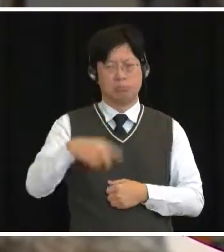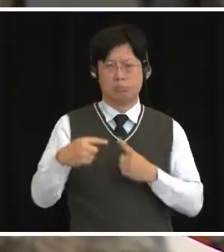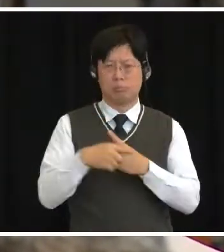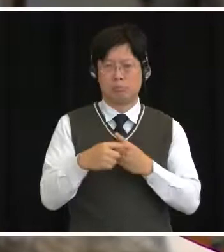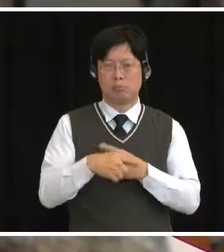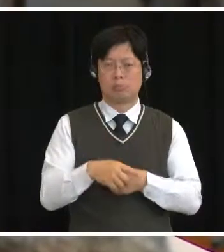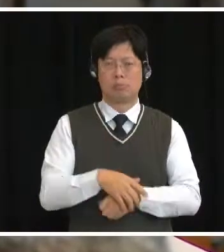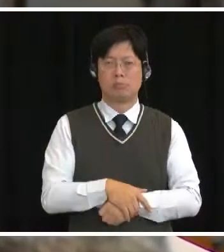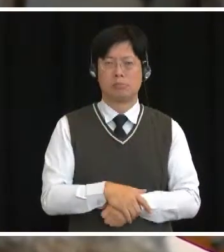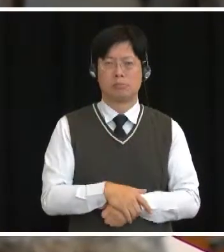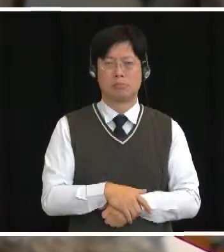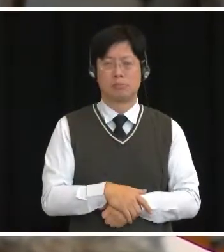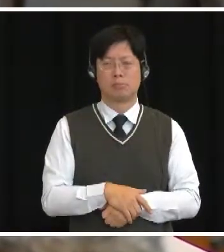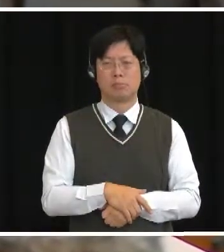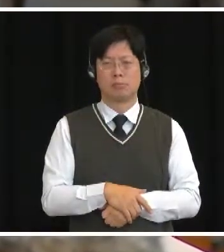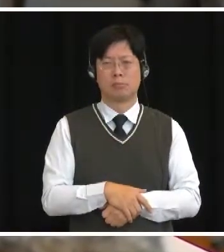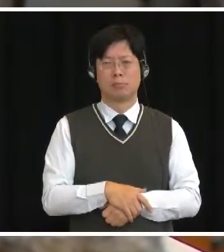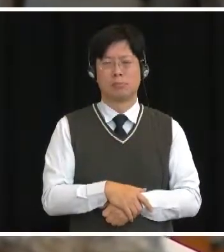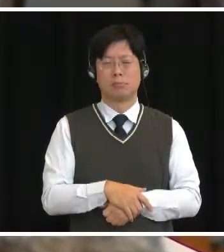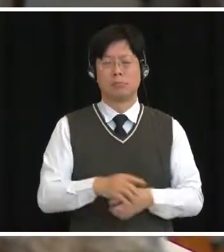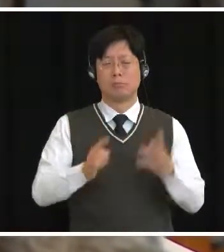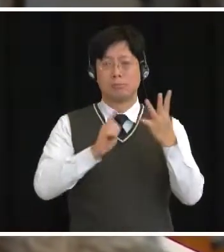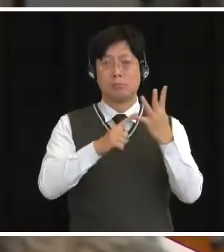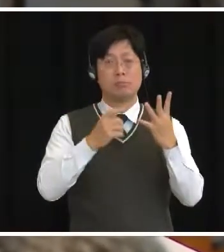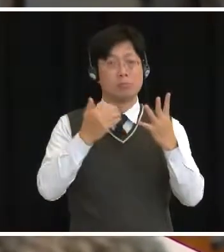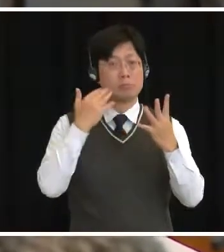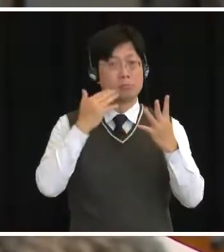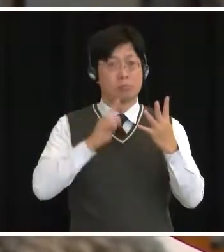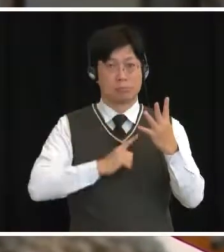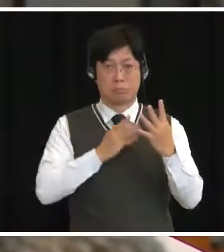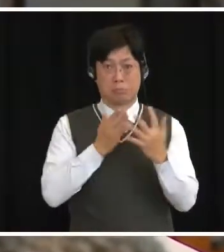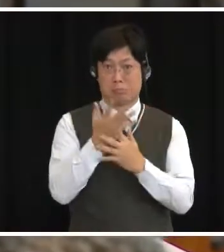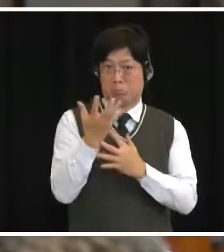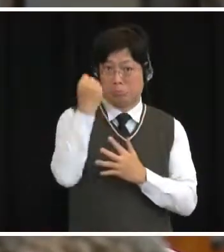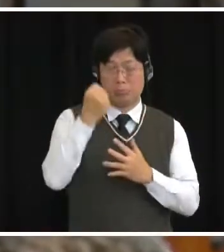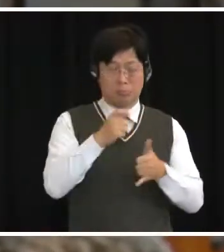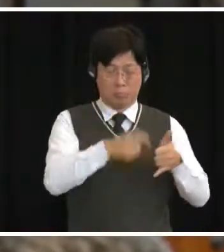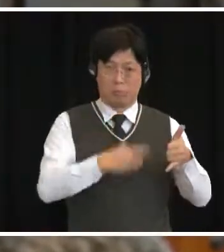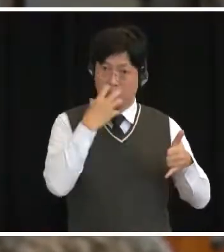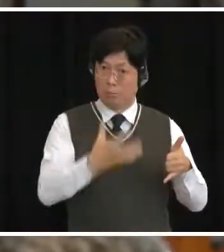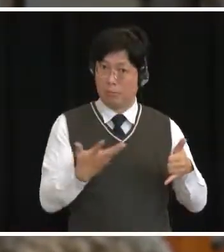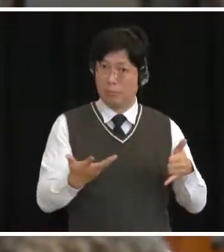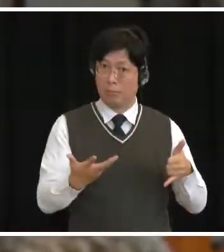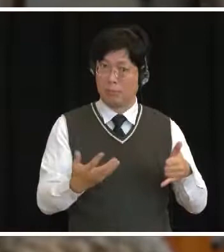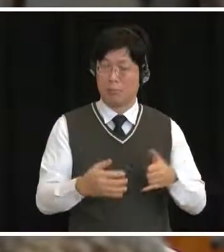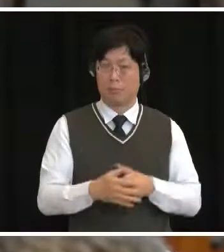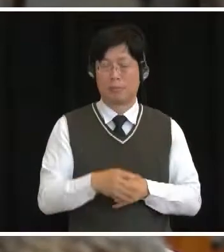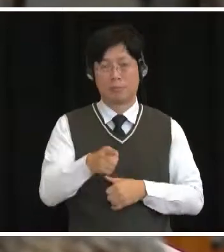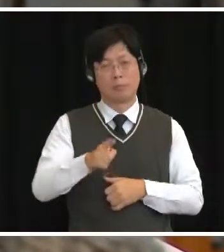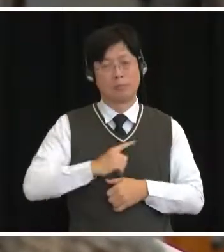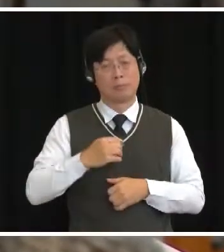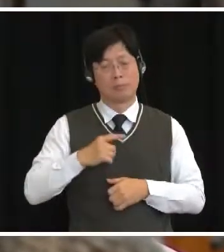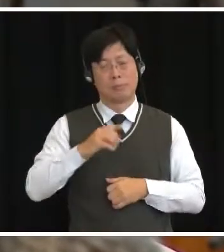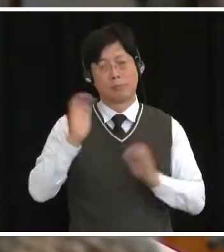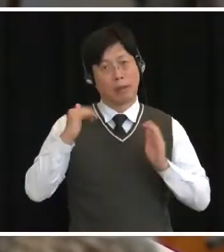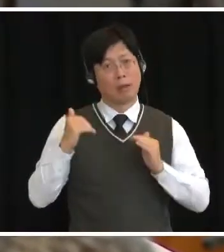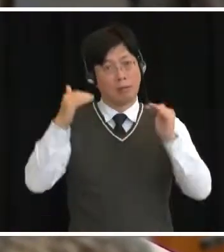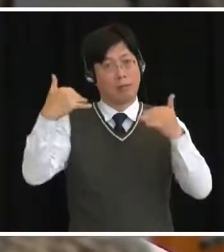or have sufficient capacity to engage in administrative or legal acts.